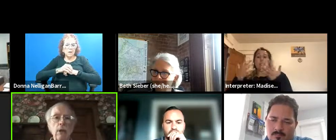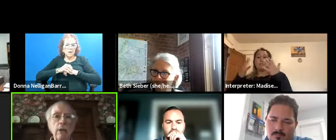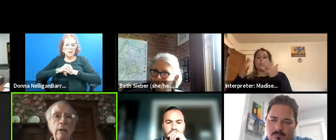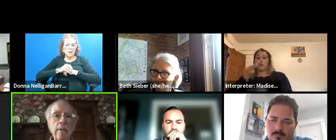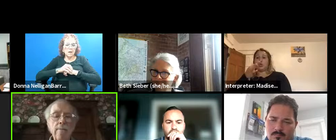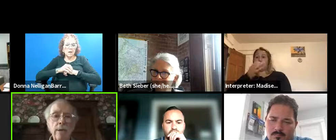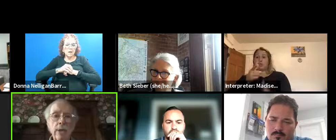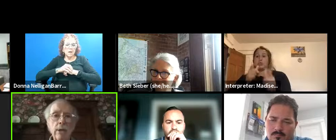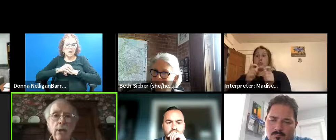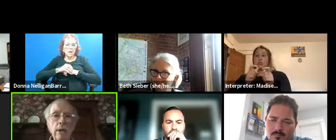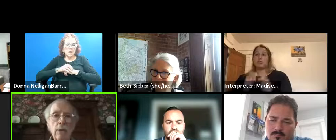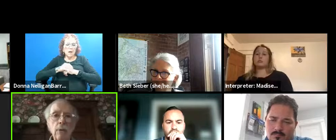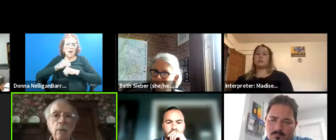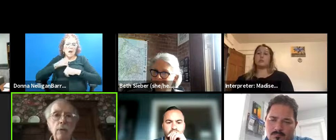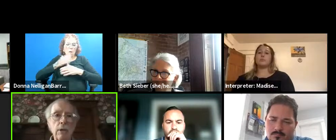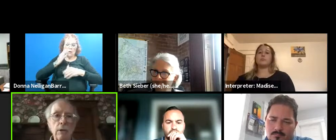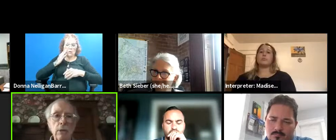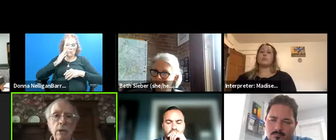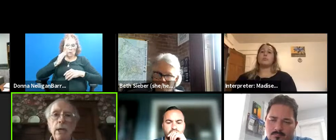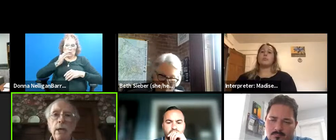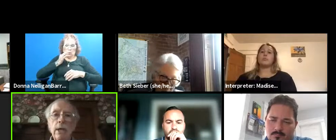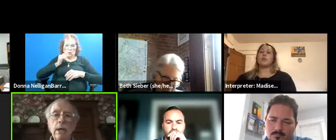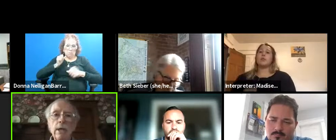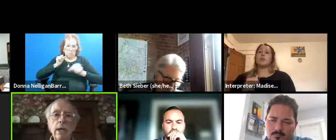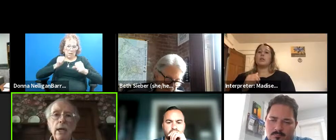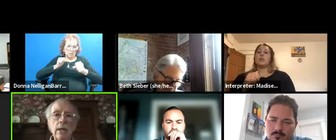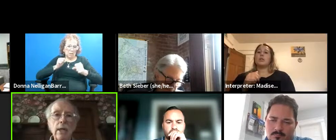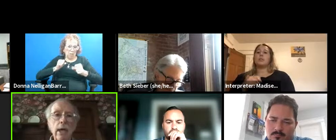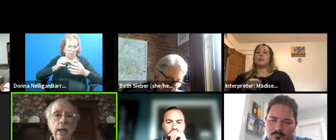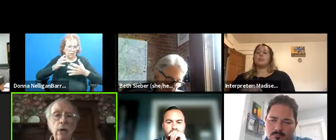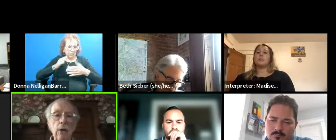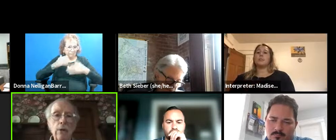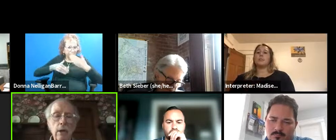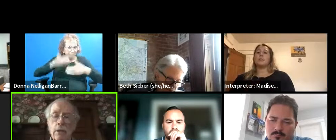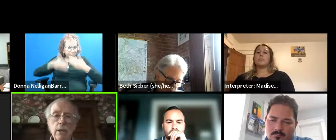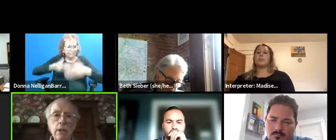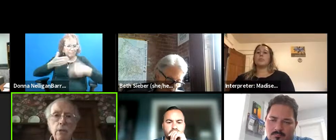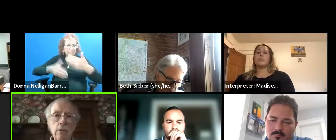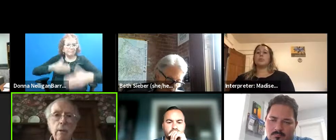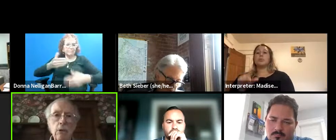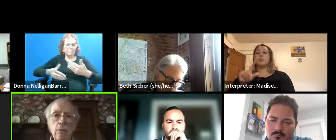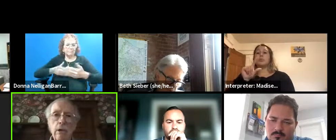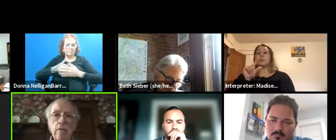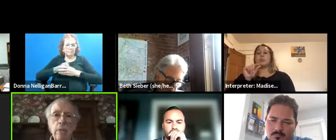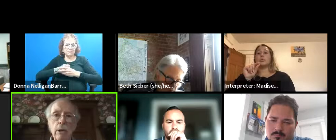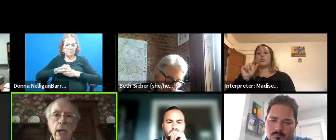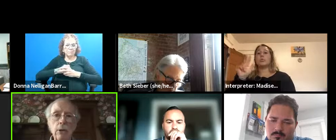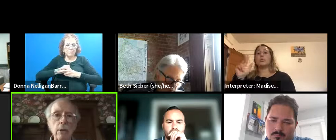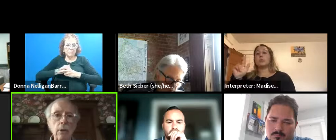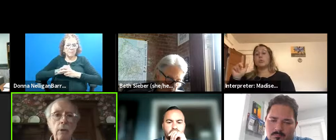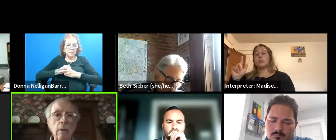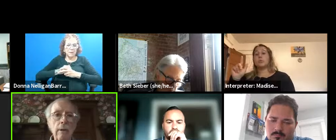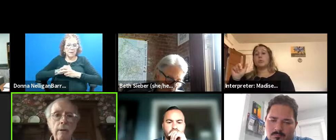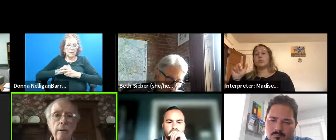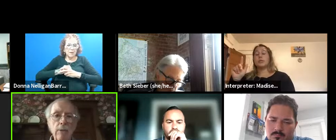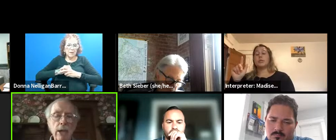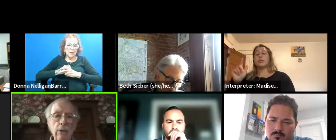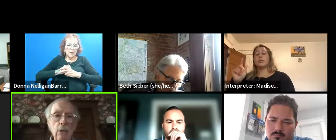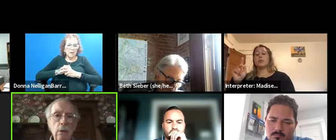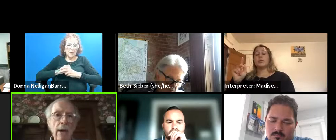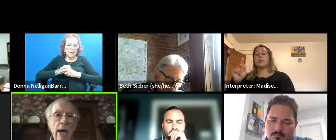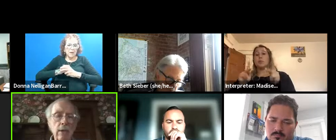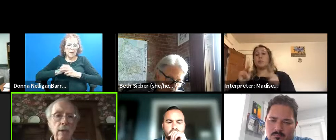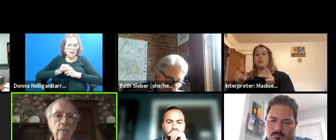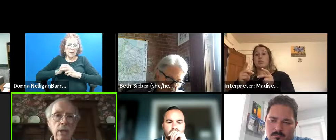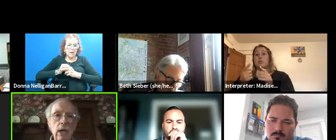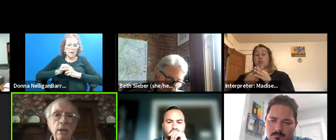know, because it is not until 2023 that the at-large or that the district members are running for re-election. So it has